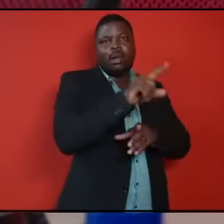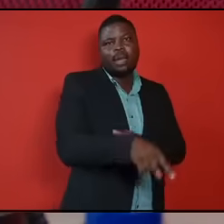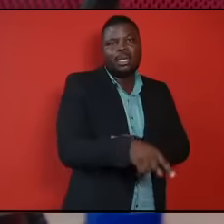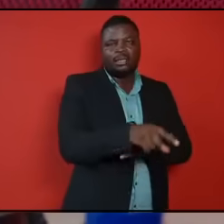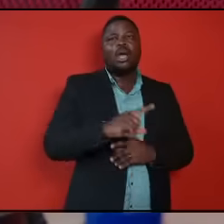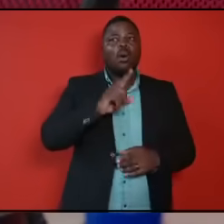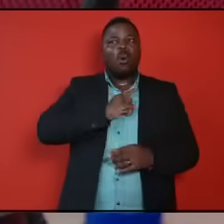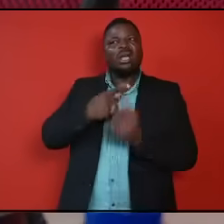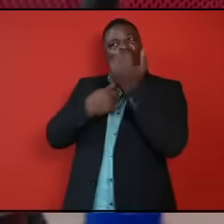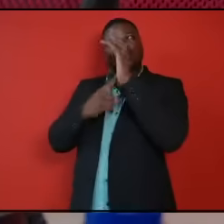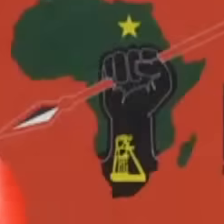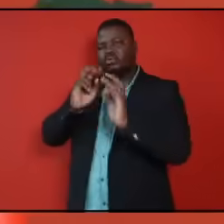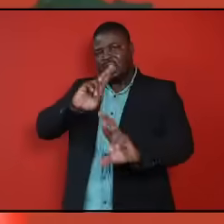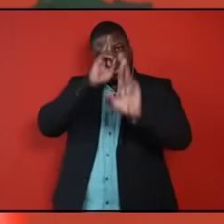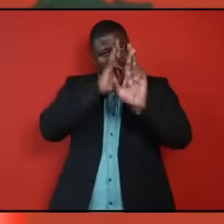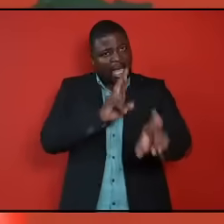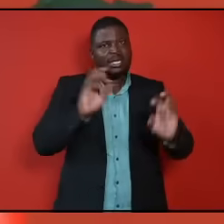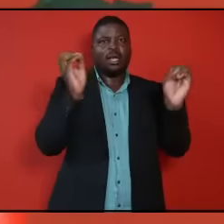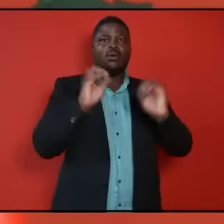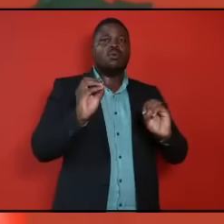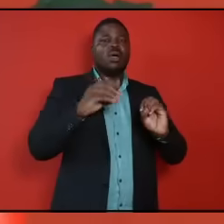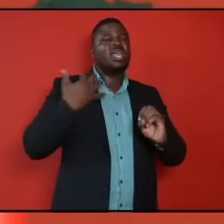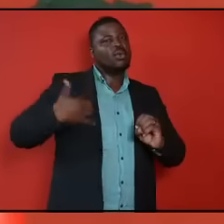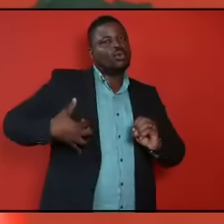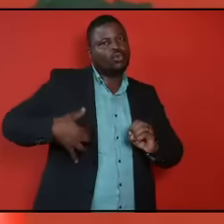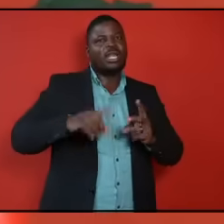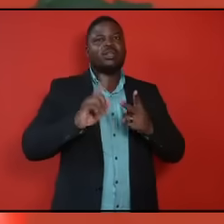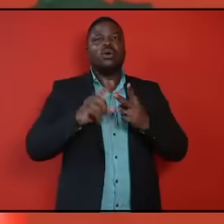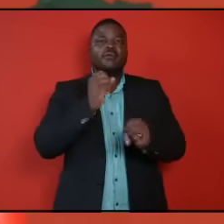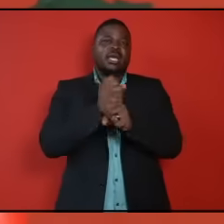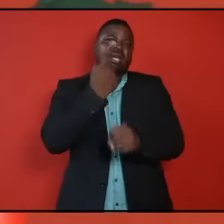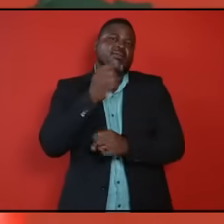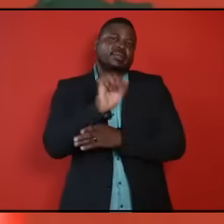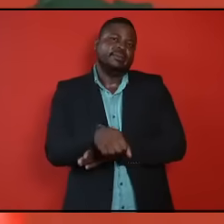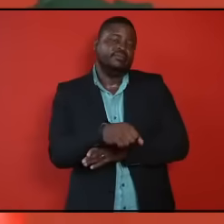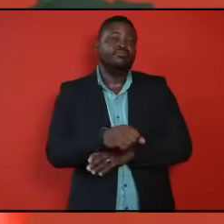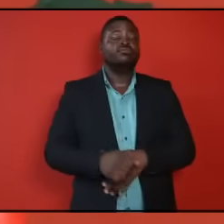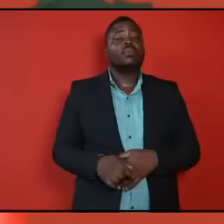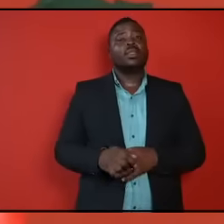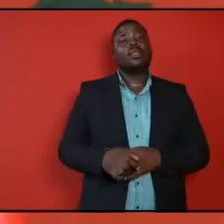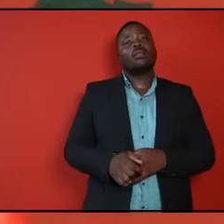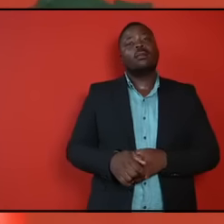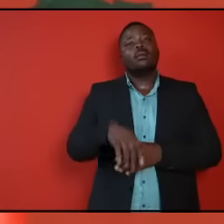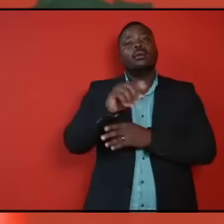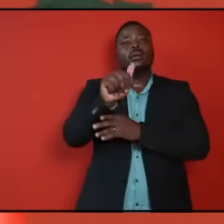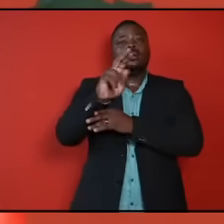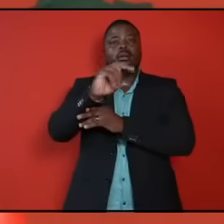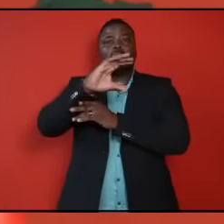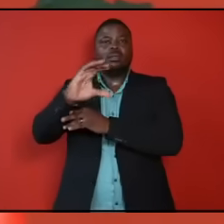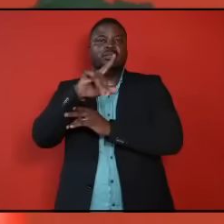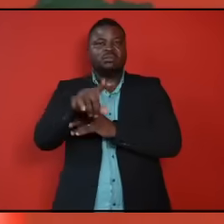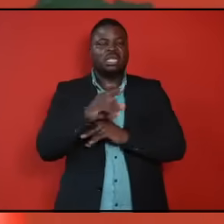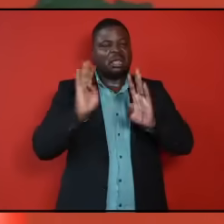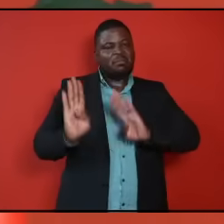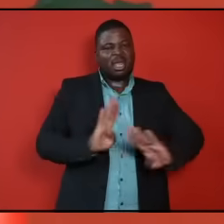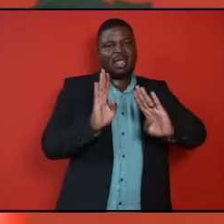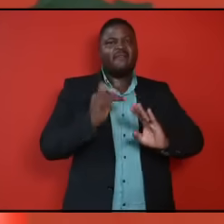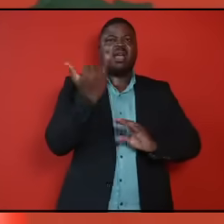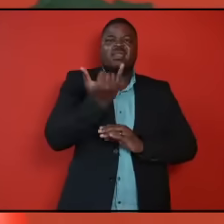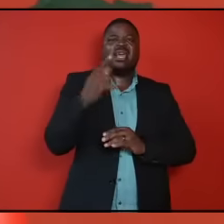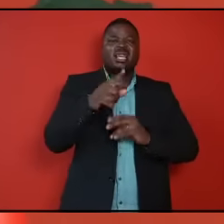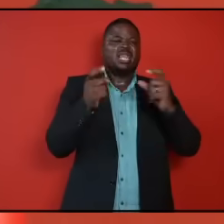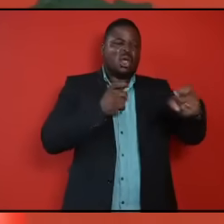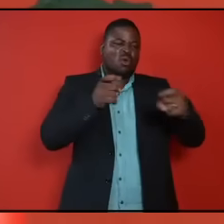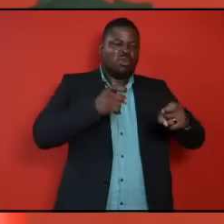Gauteng and in the Ekurhuleni Metropolitan, where the ANC behaves as if they governs alone. The inability of